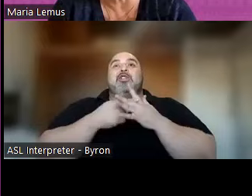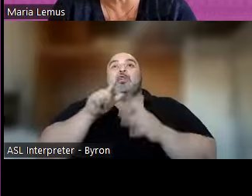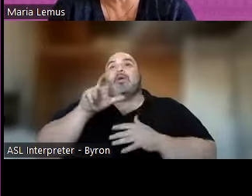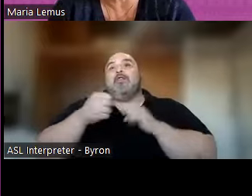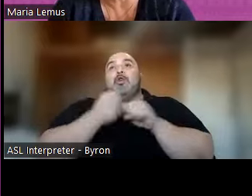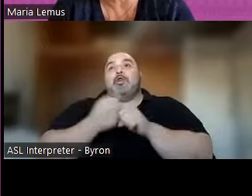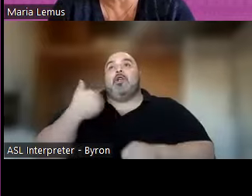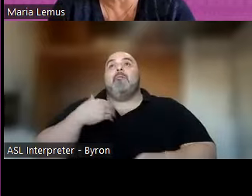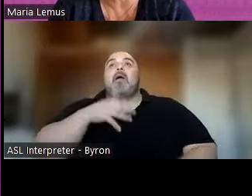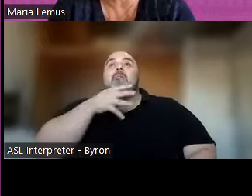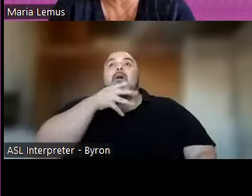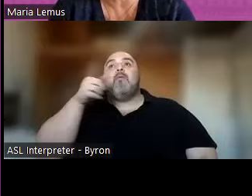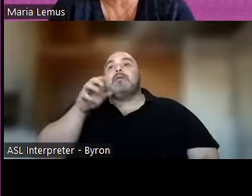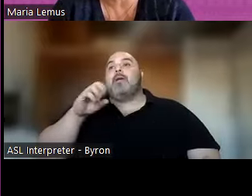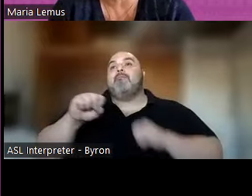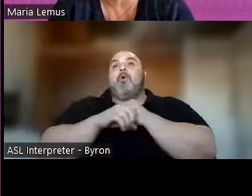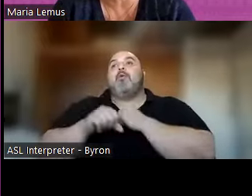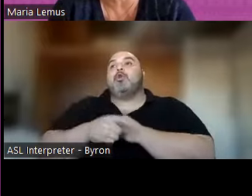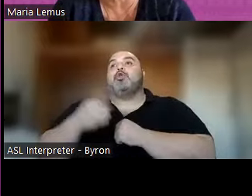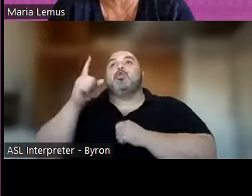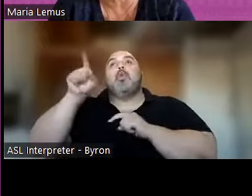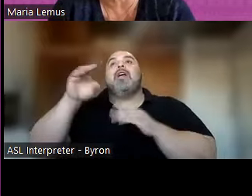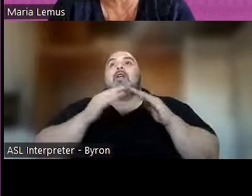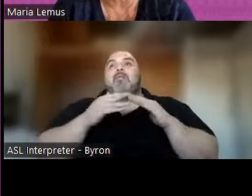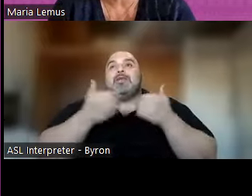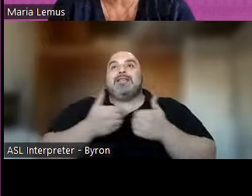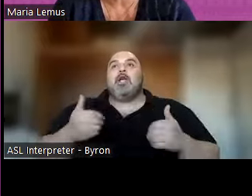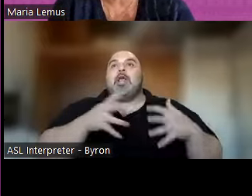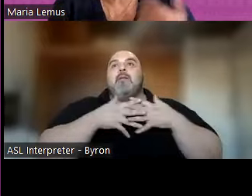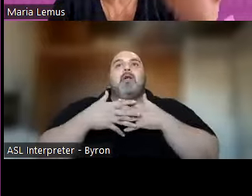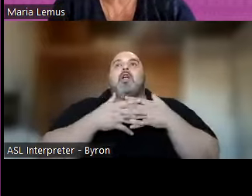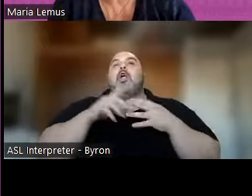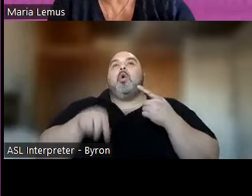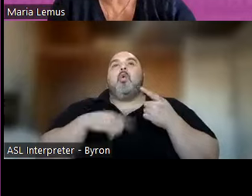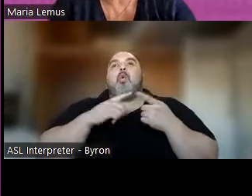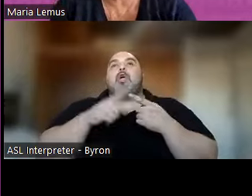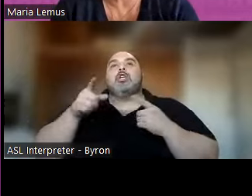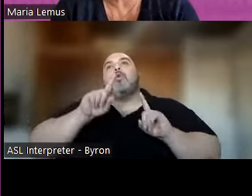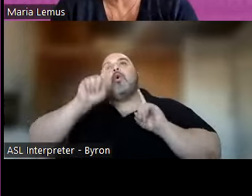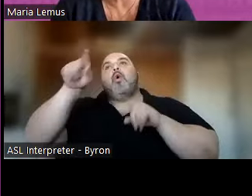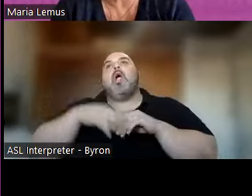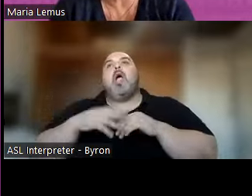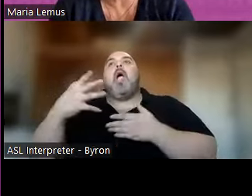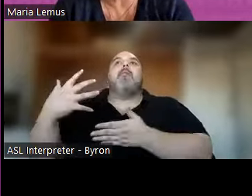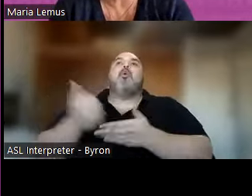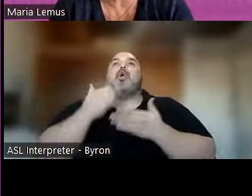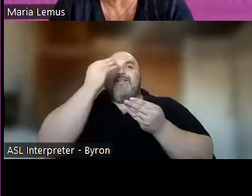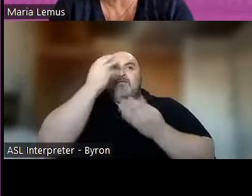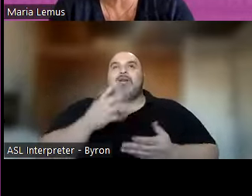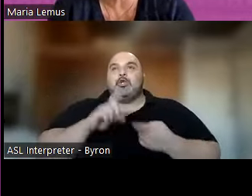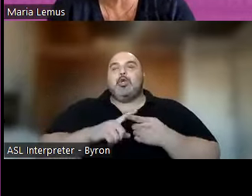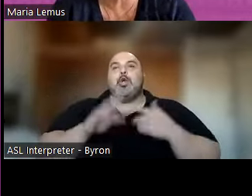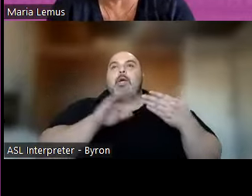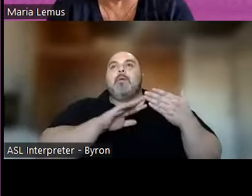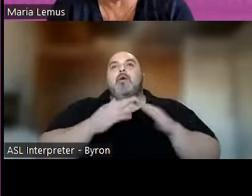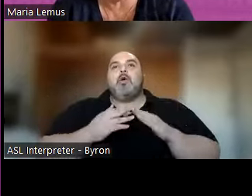was a promotora. She was the one in the community in segregated America when she would go out and bring information to the community. So many of